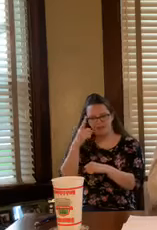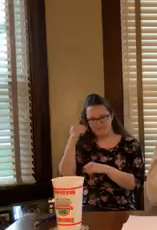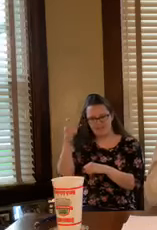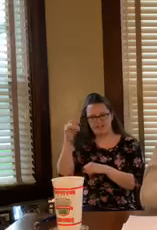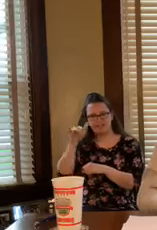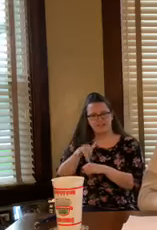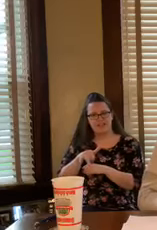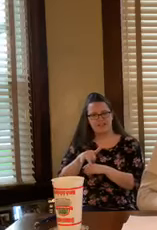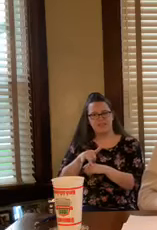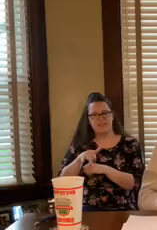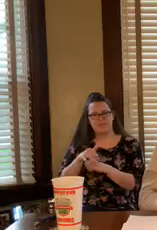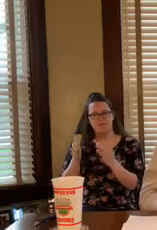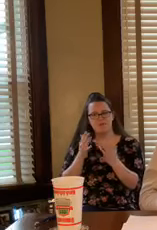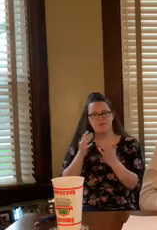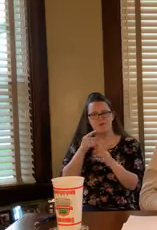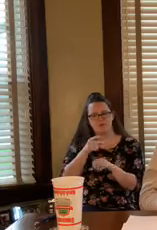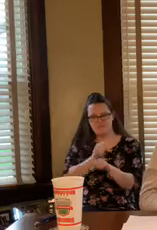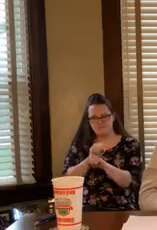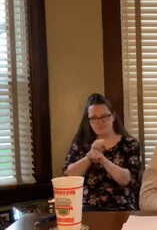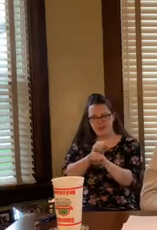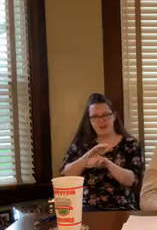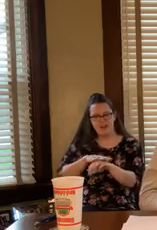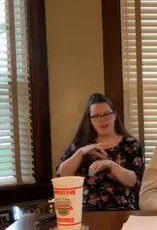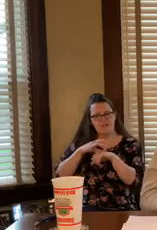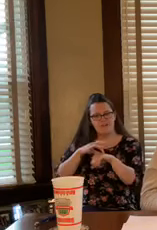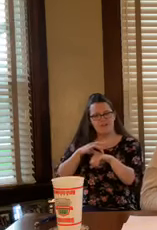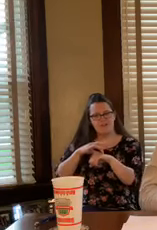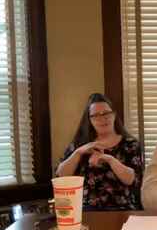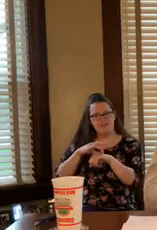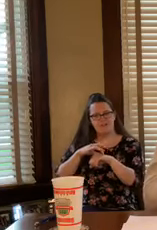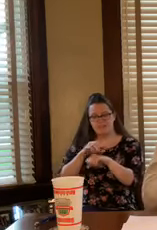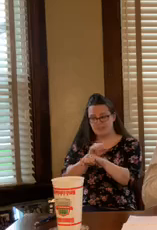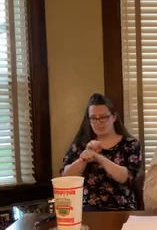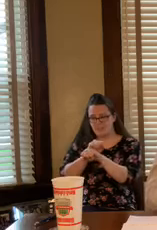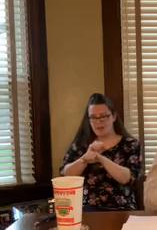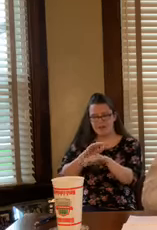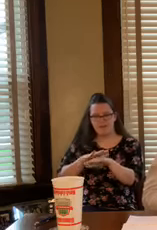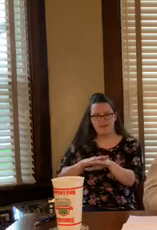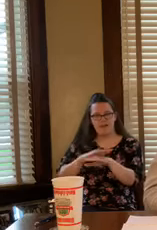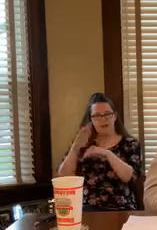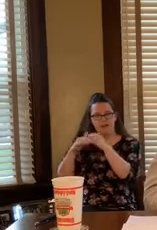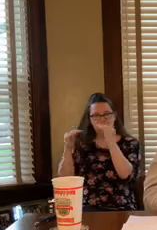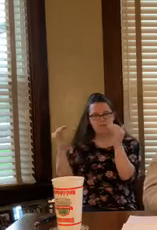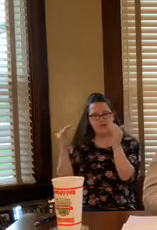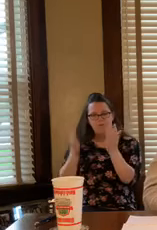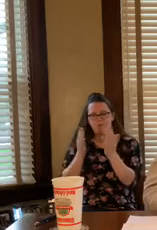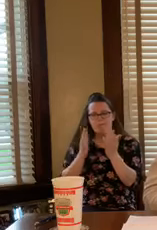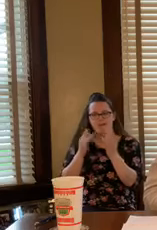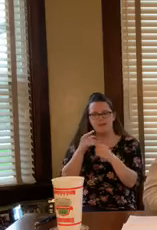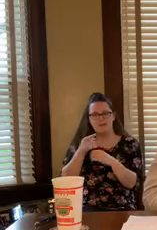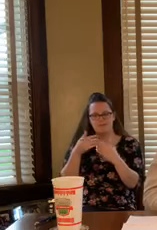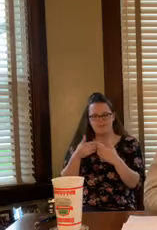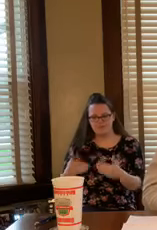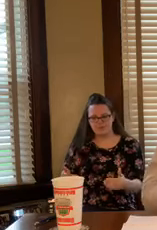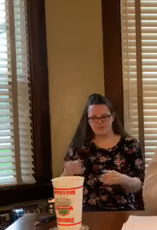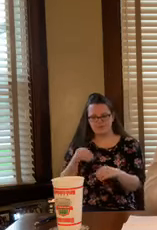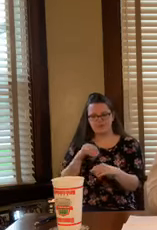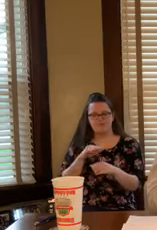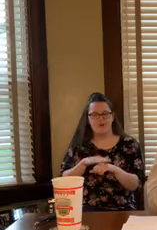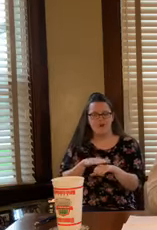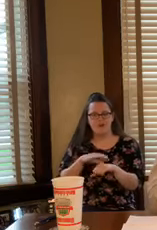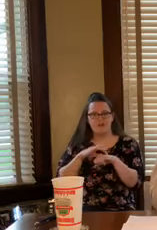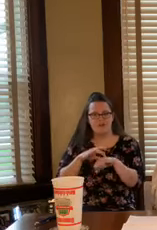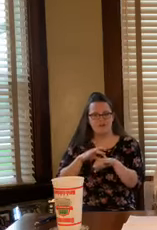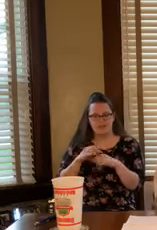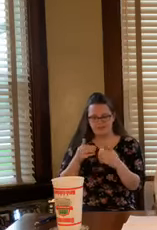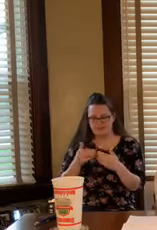that whatever you bind on earth will be bound in heaven? Whatever you loose on earth will be loosed in heaven.